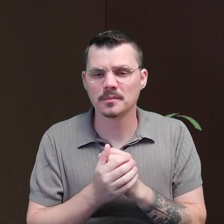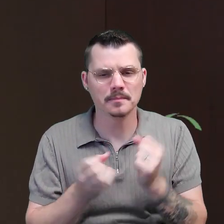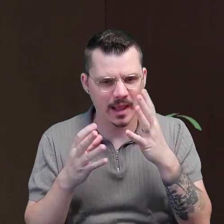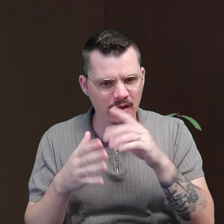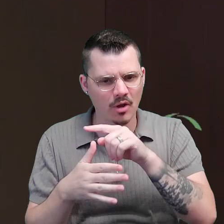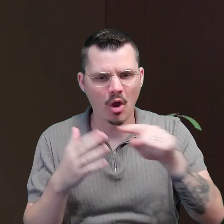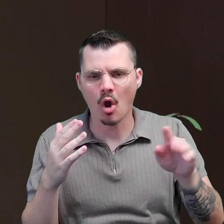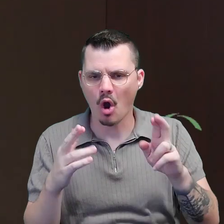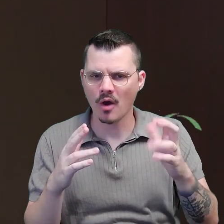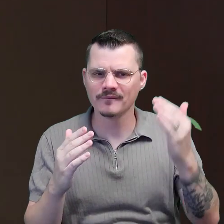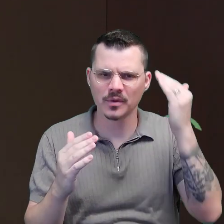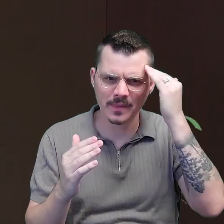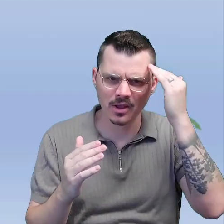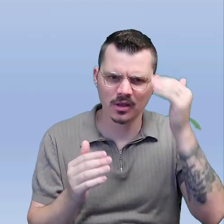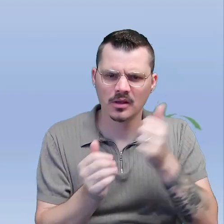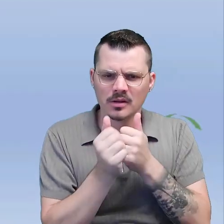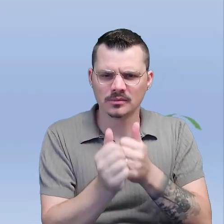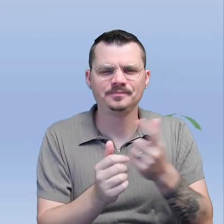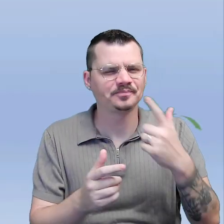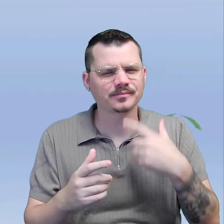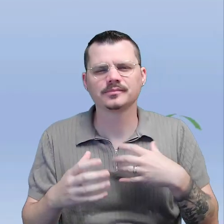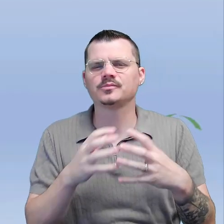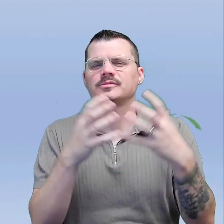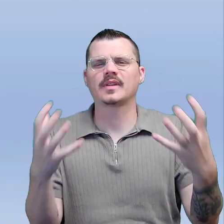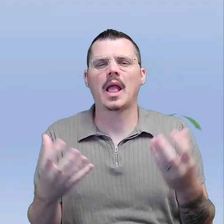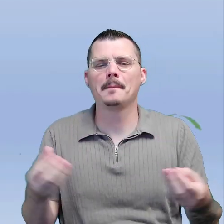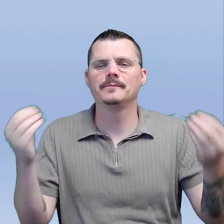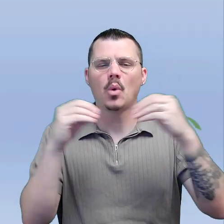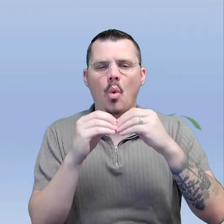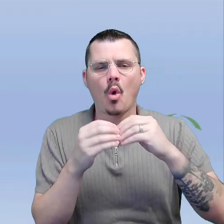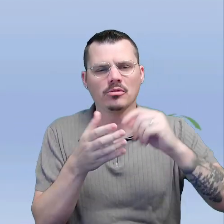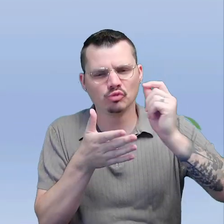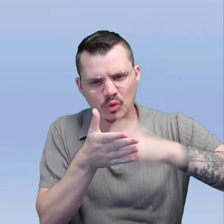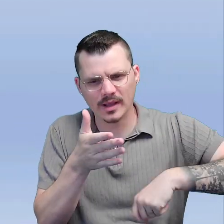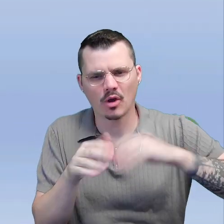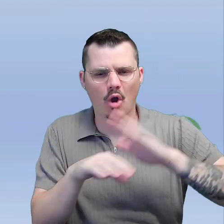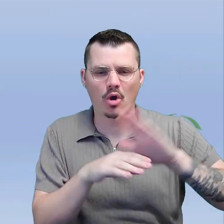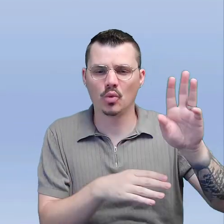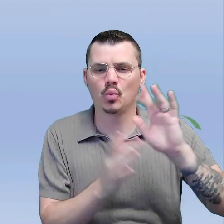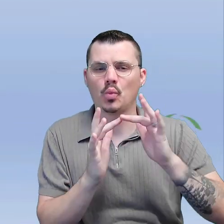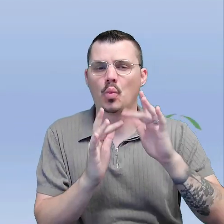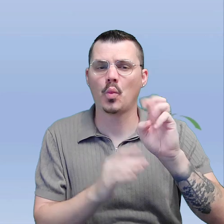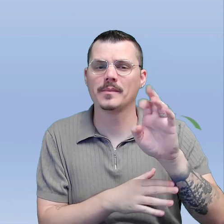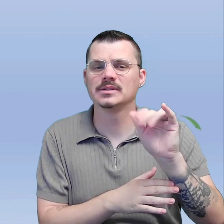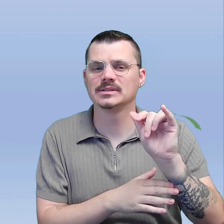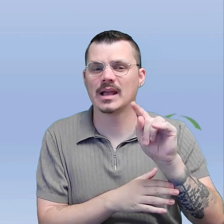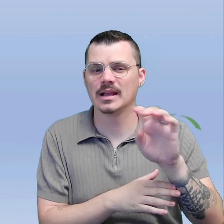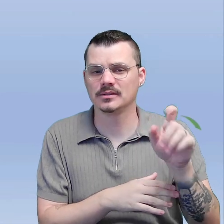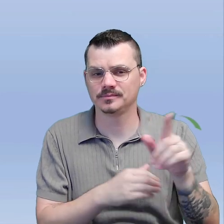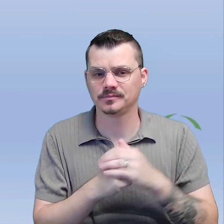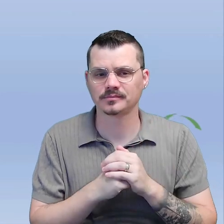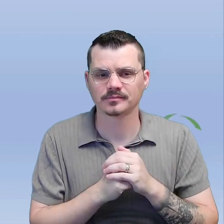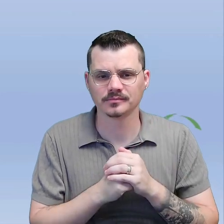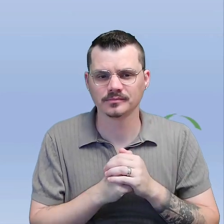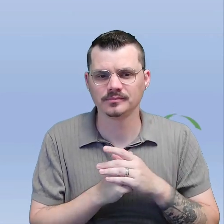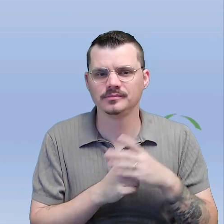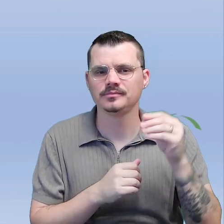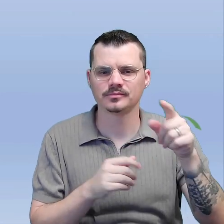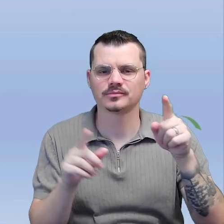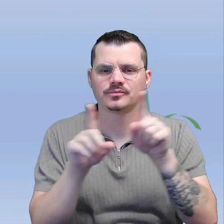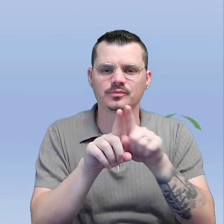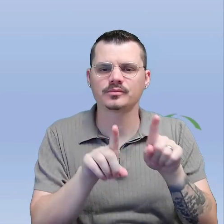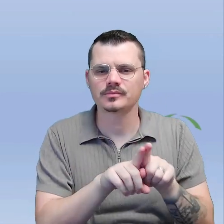of course, are perfectly familiar. There's a lot more written on the Samsha website, and